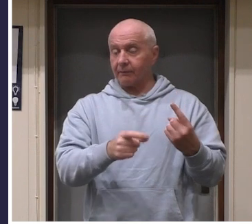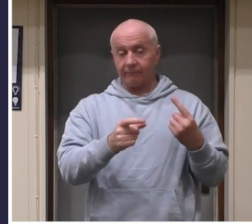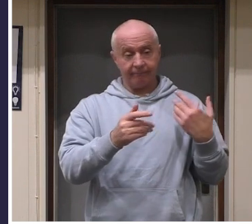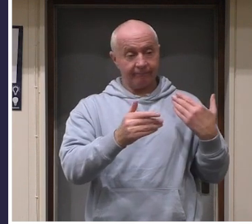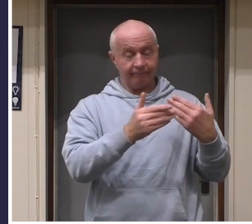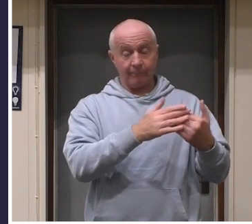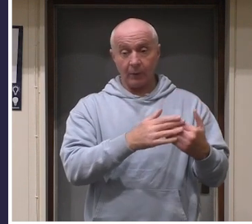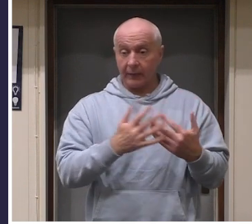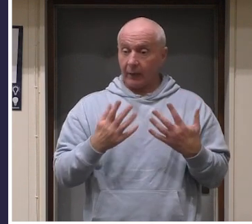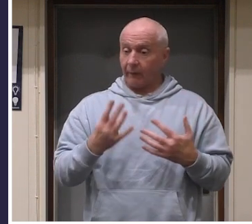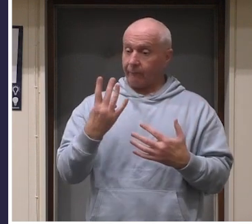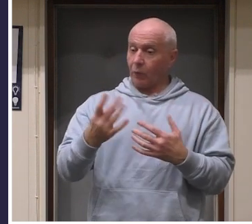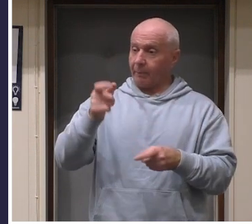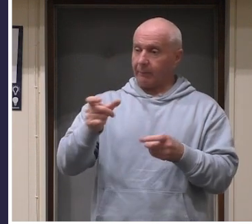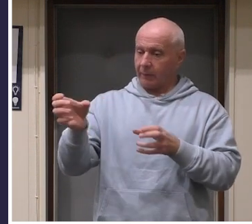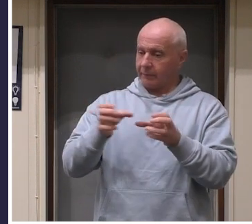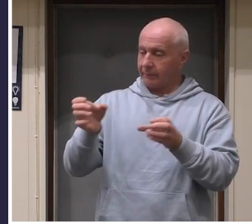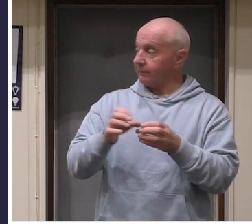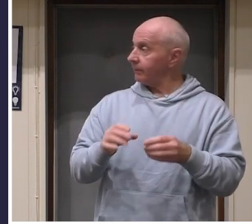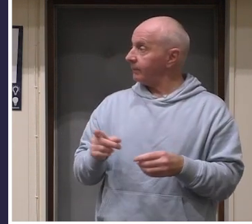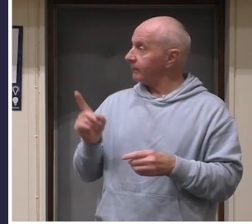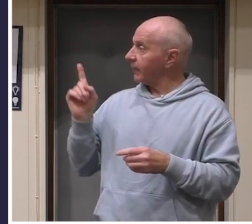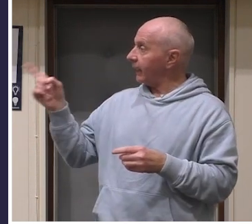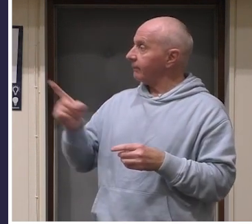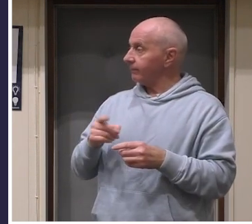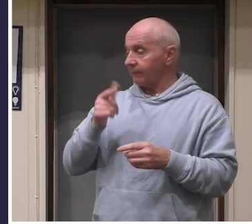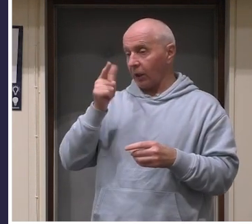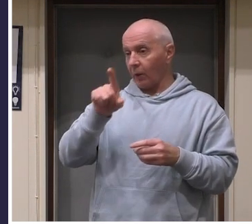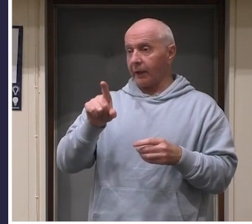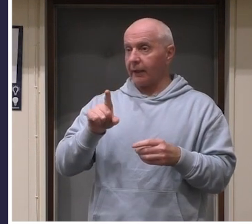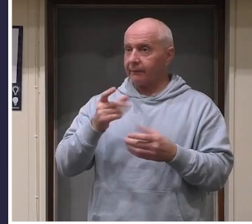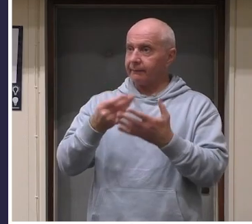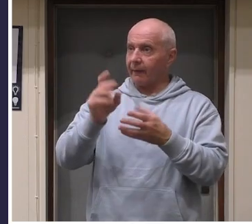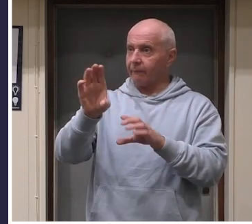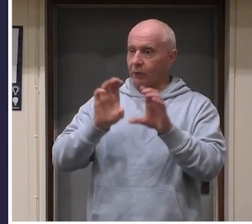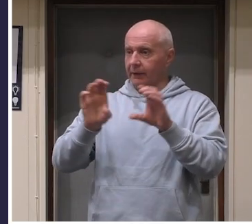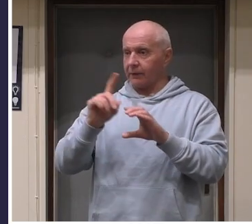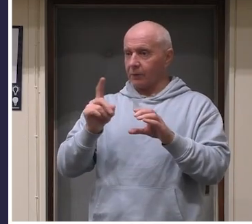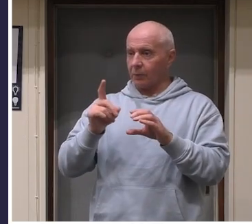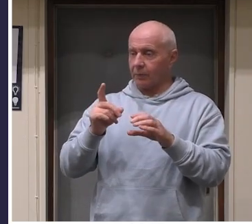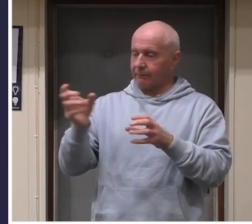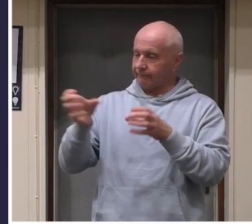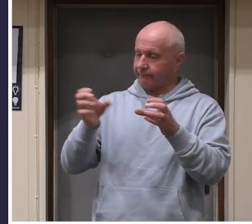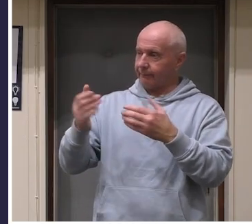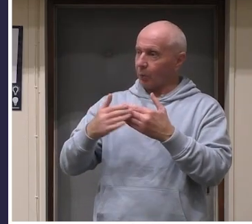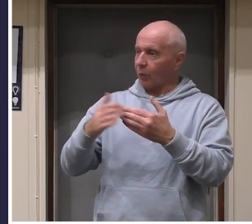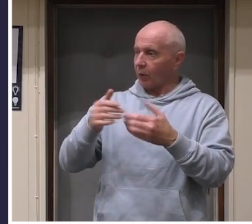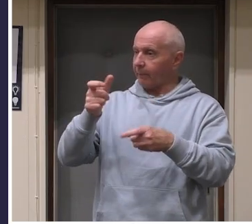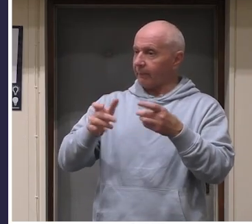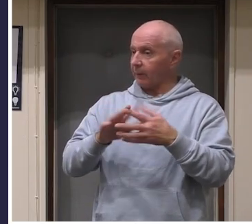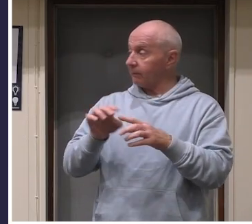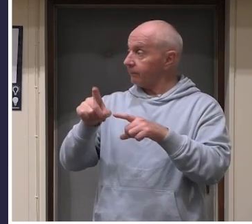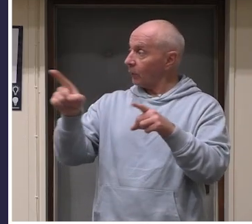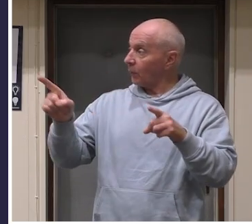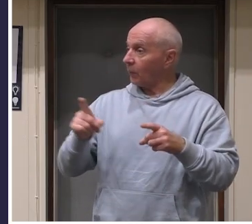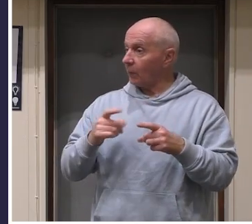year. But now we have 4 people, and we have been very lucky with getting funding to hire more people. So if you're in a stage where you